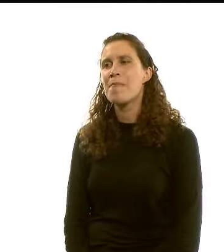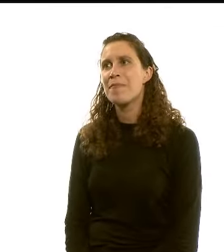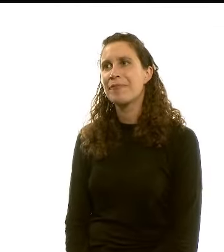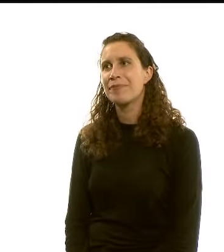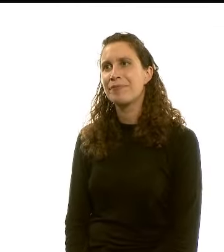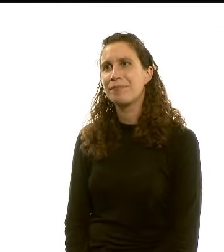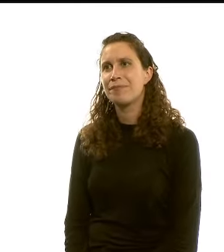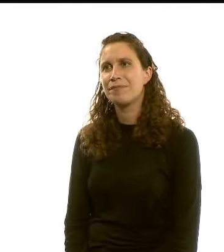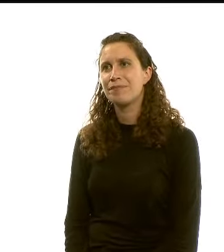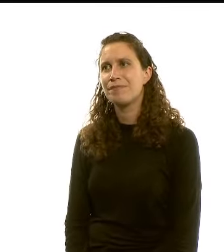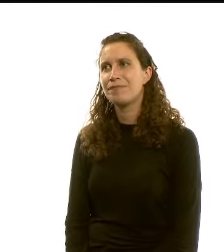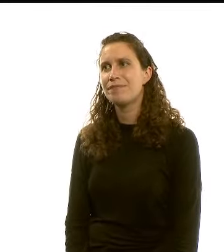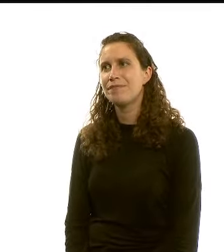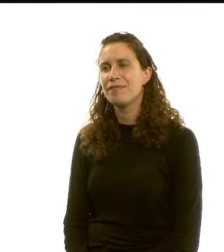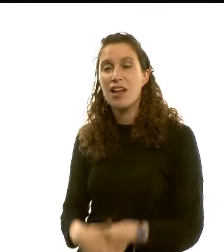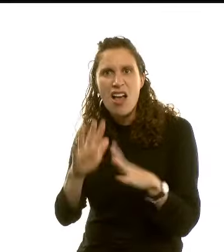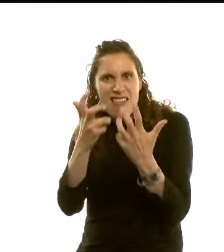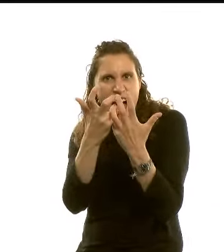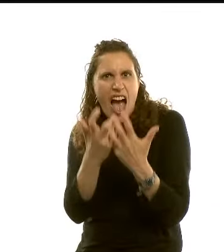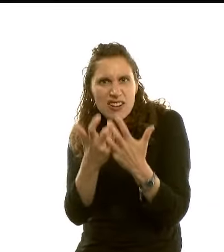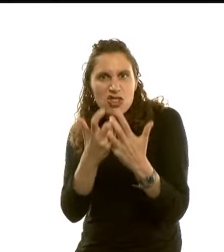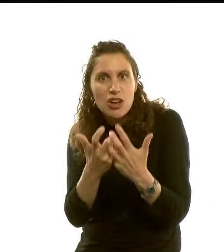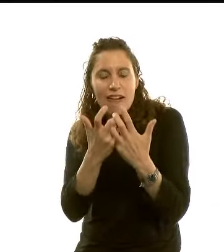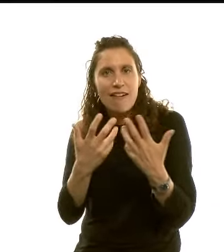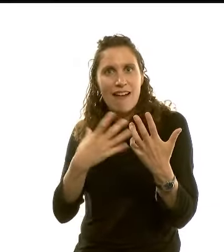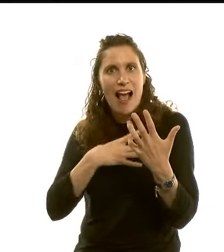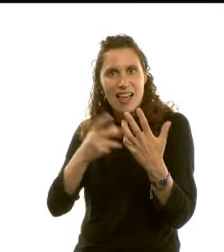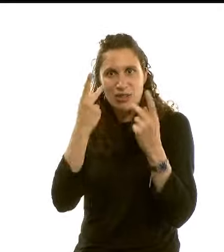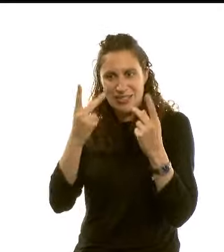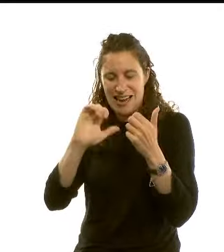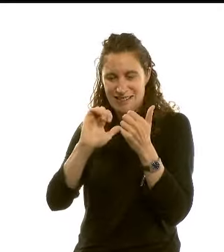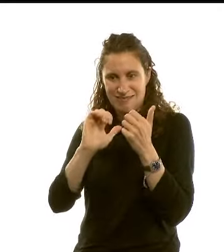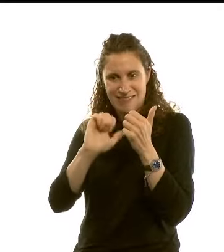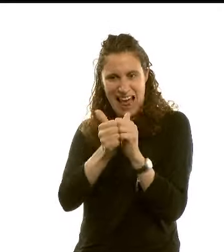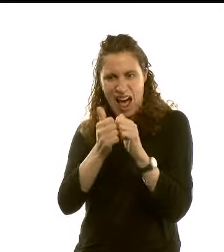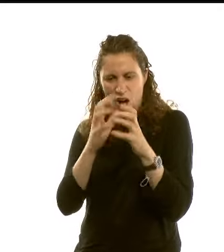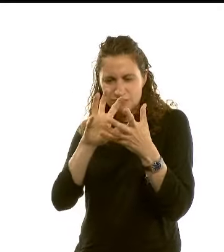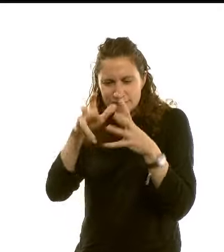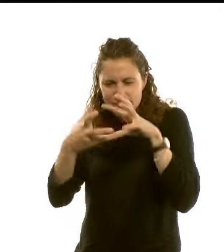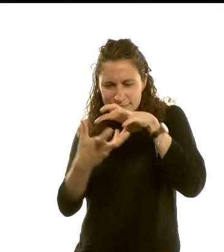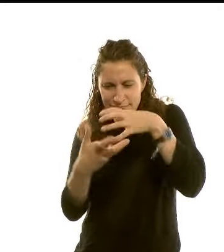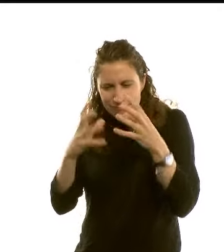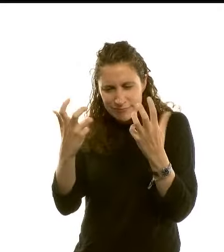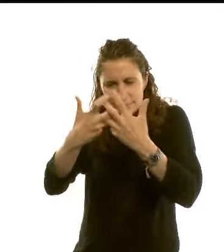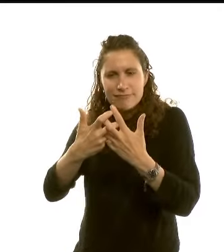I can't wait to get to the engine, just so I can see how it all fits together.